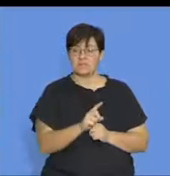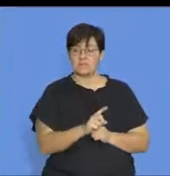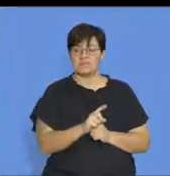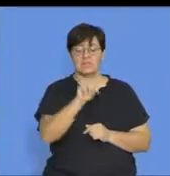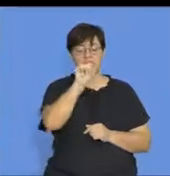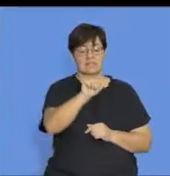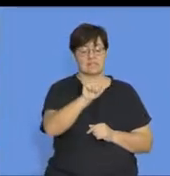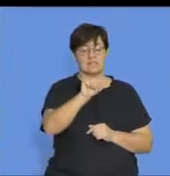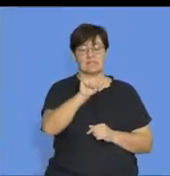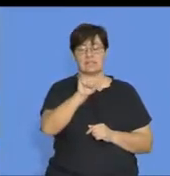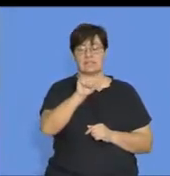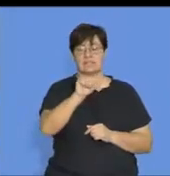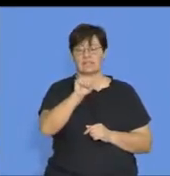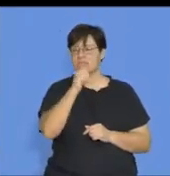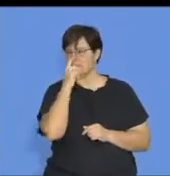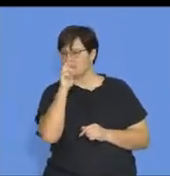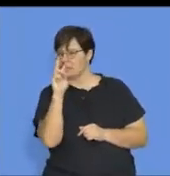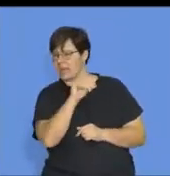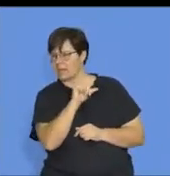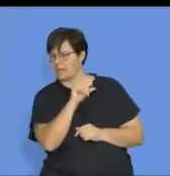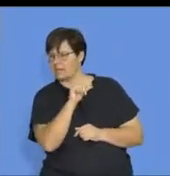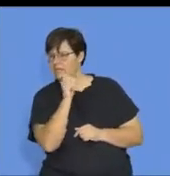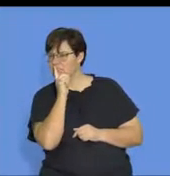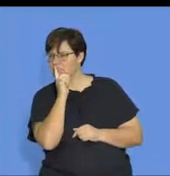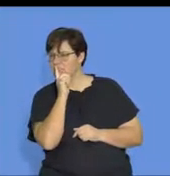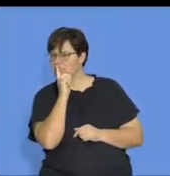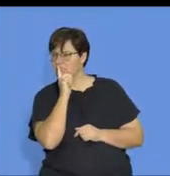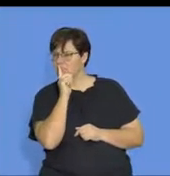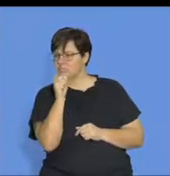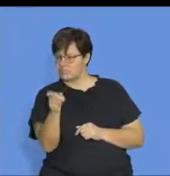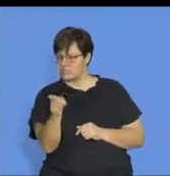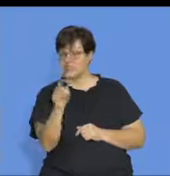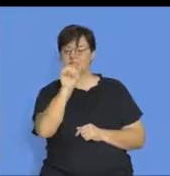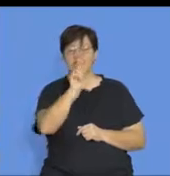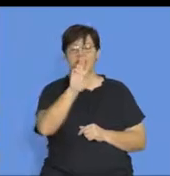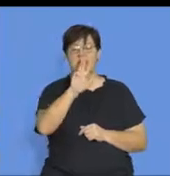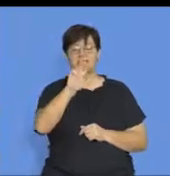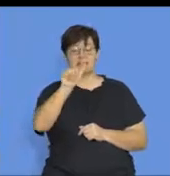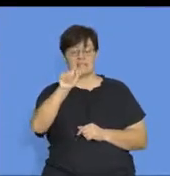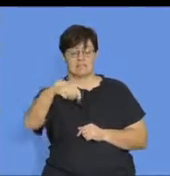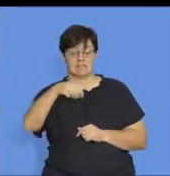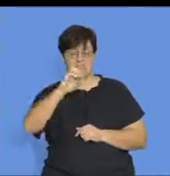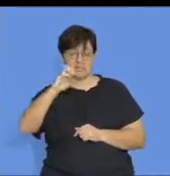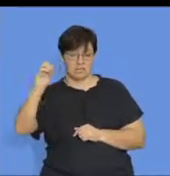was 600 and, let's just go back before we share that profit,